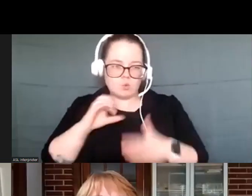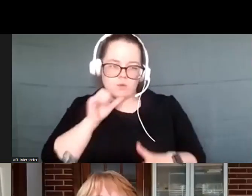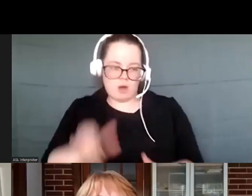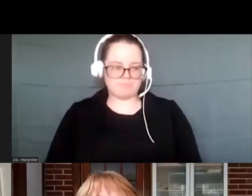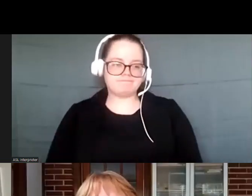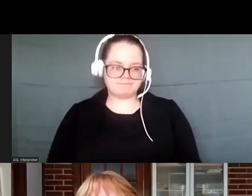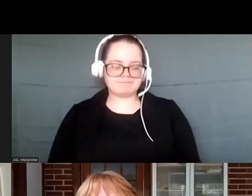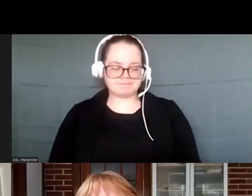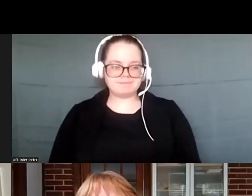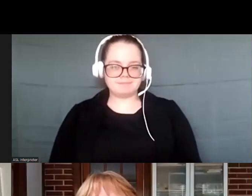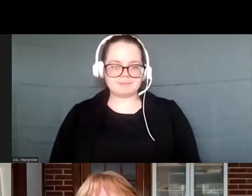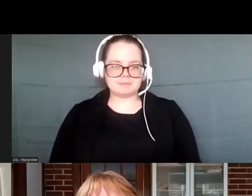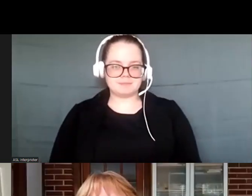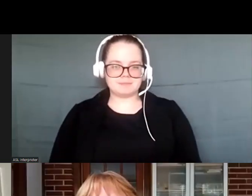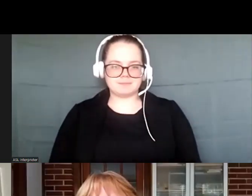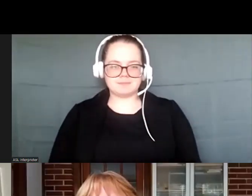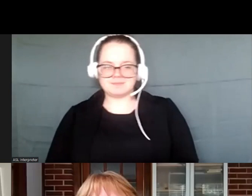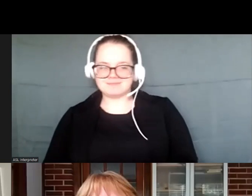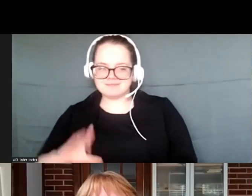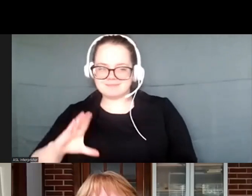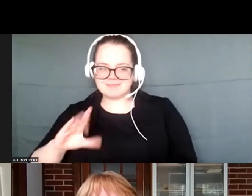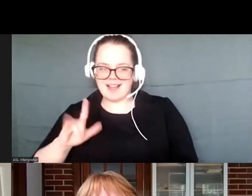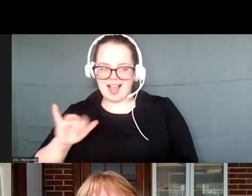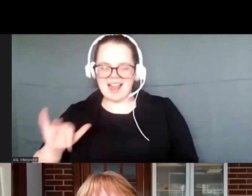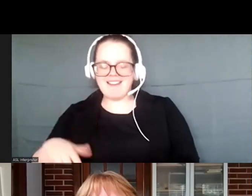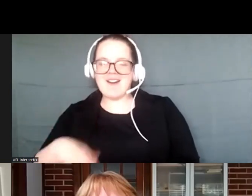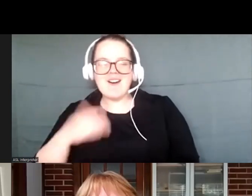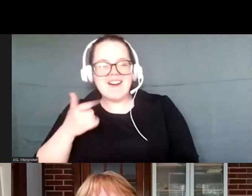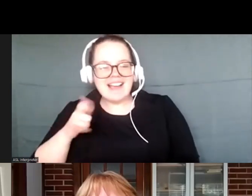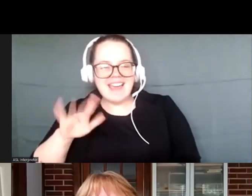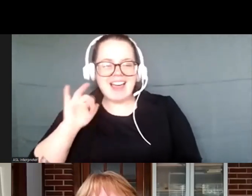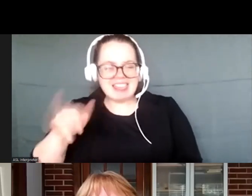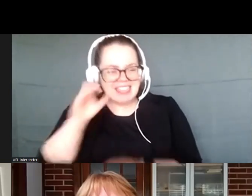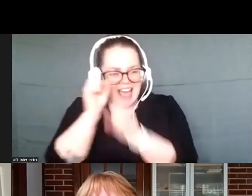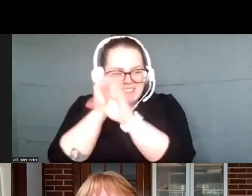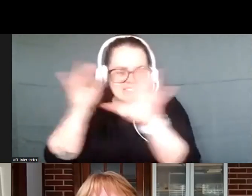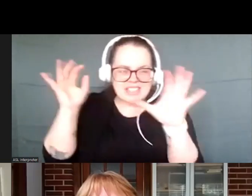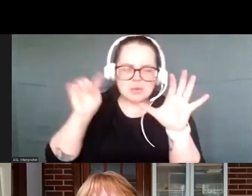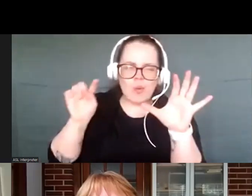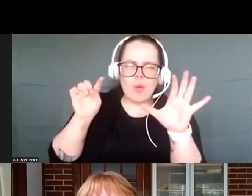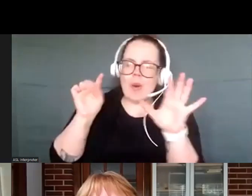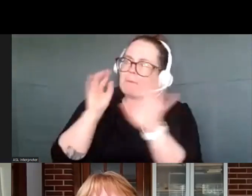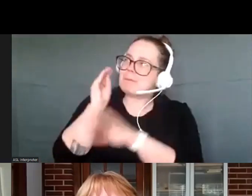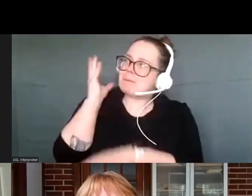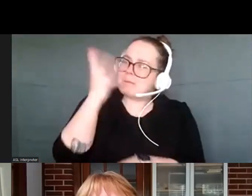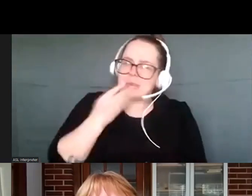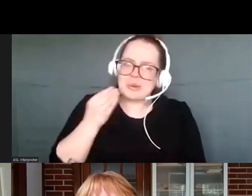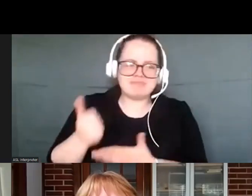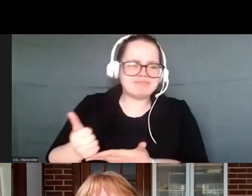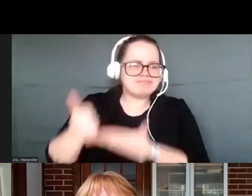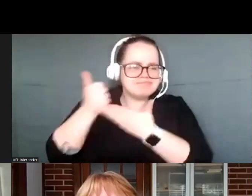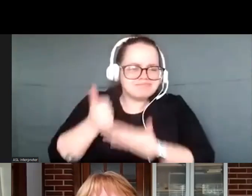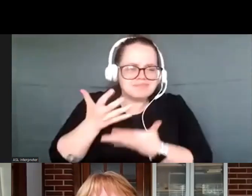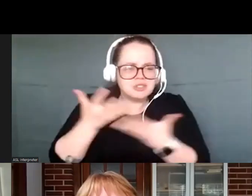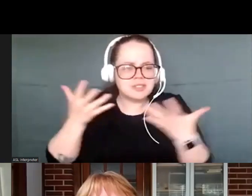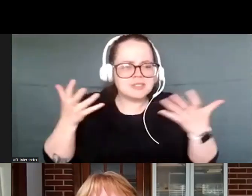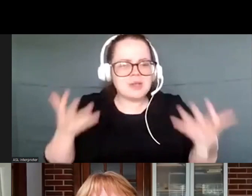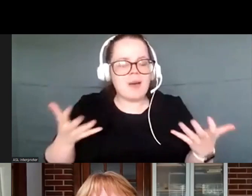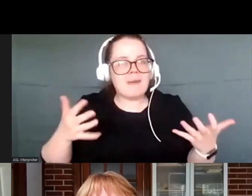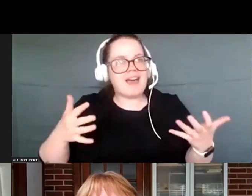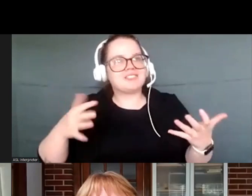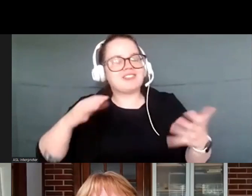Gail, I love the visual. That is so beautiful. That helps so much too, because I love that the manager